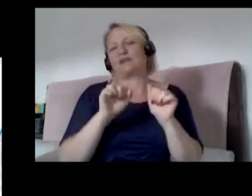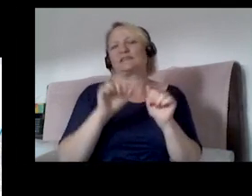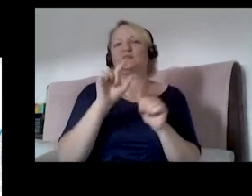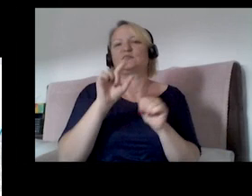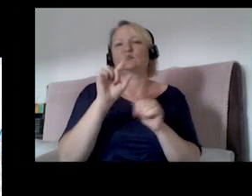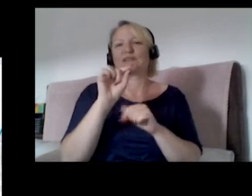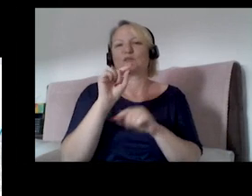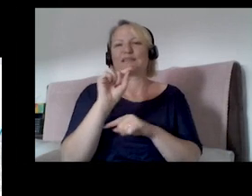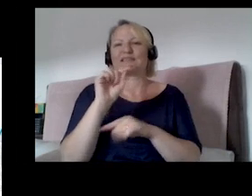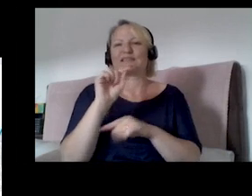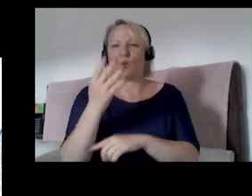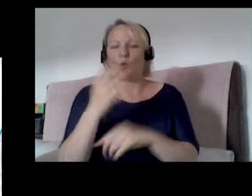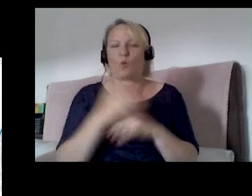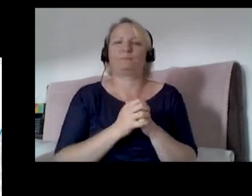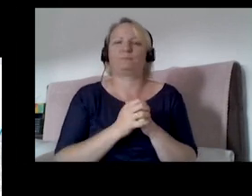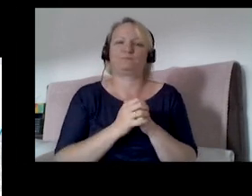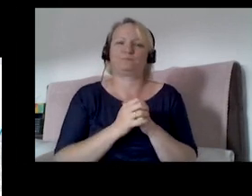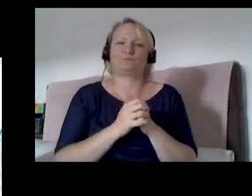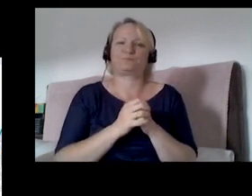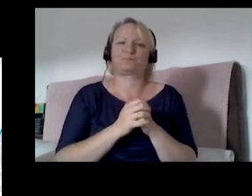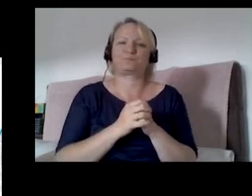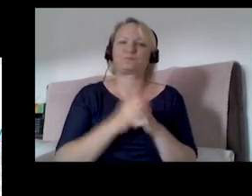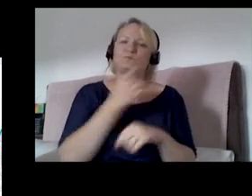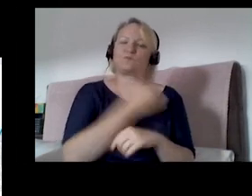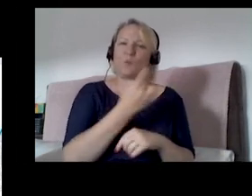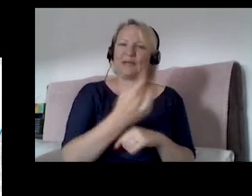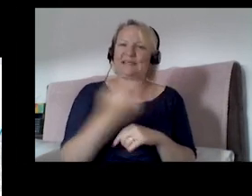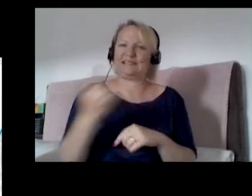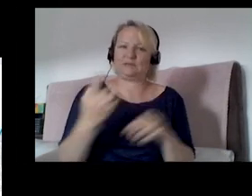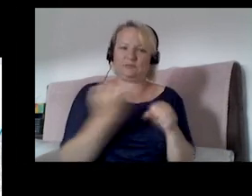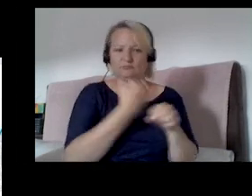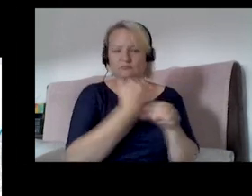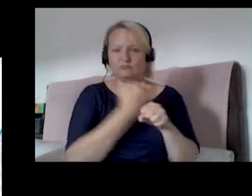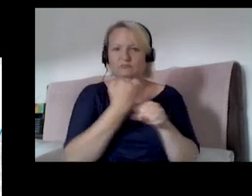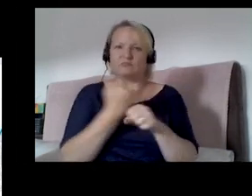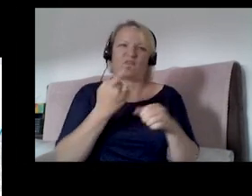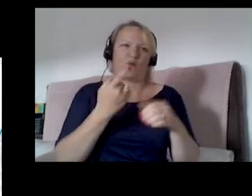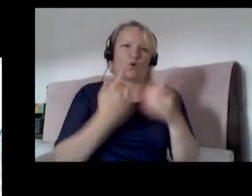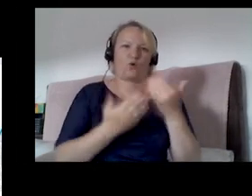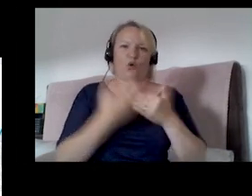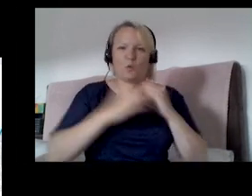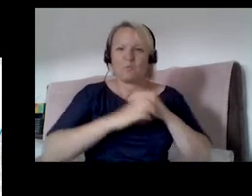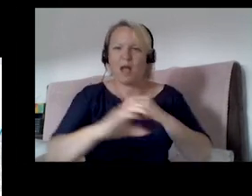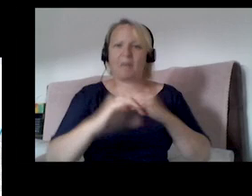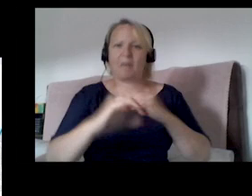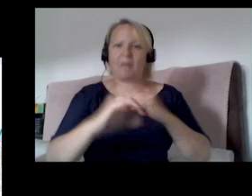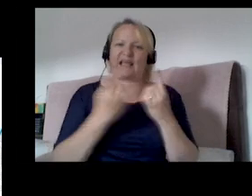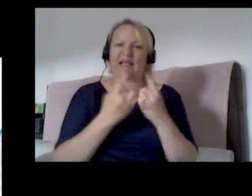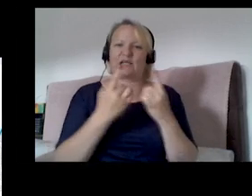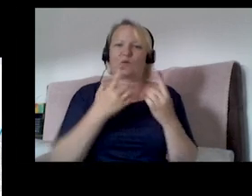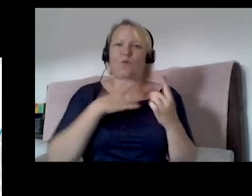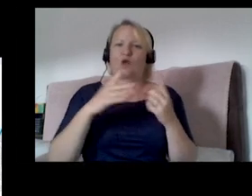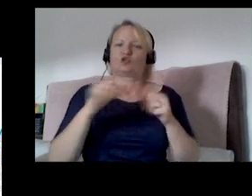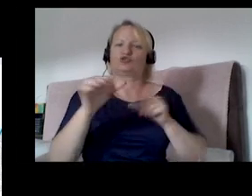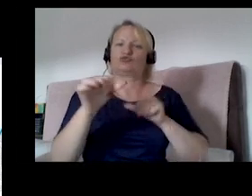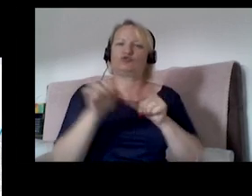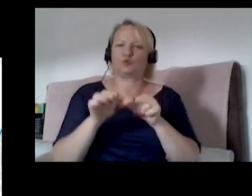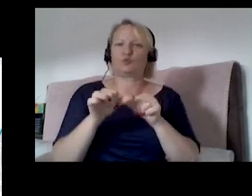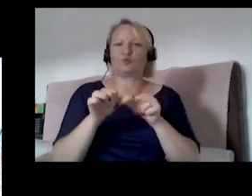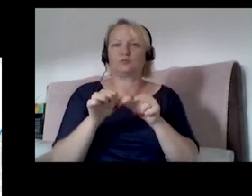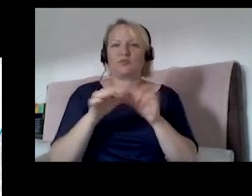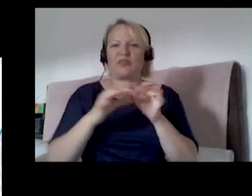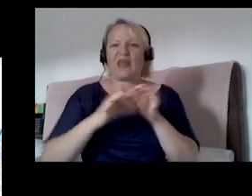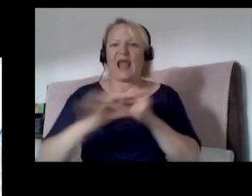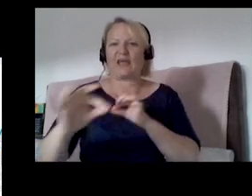2024. Where possible, temporary utility works needed for each compound would be carried out at the same time as the permanent